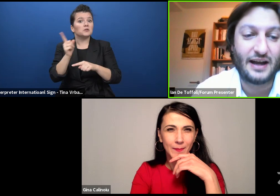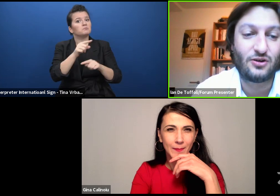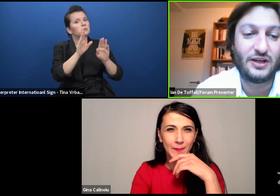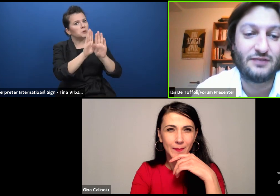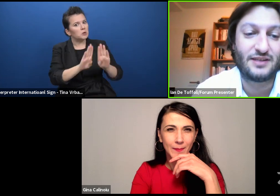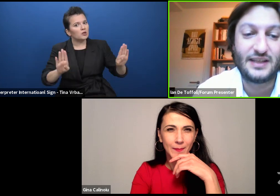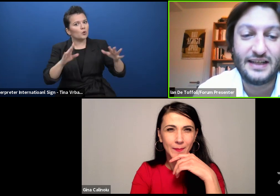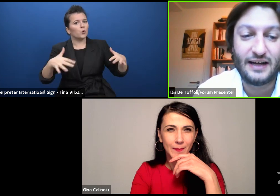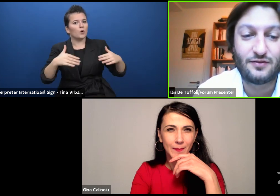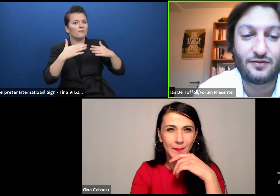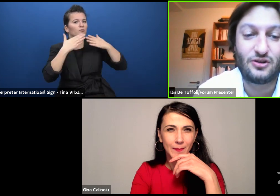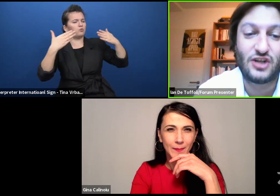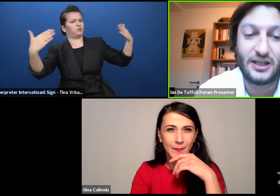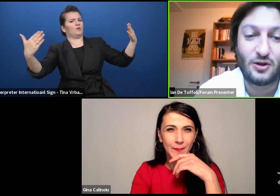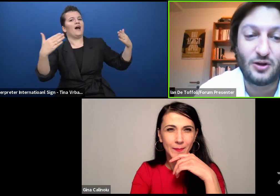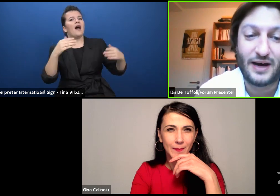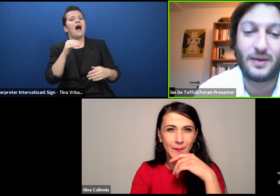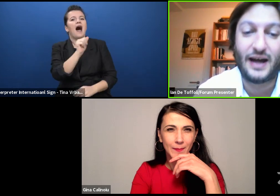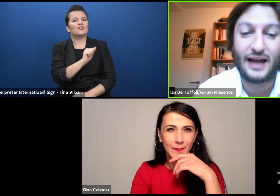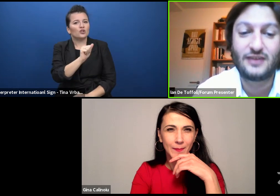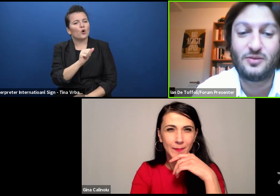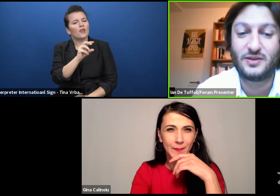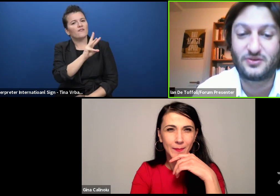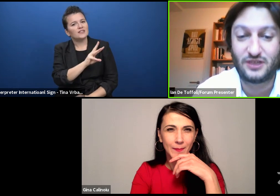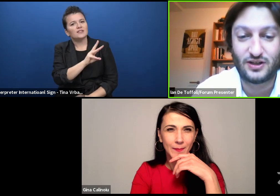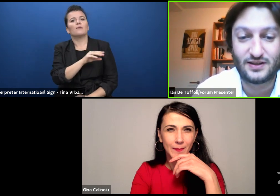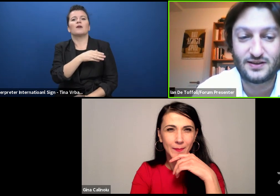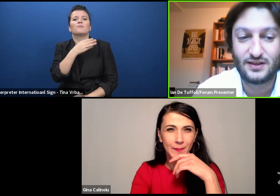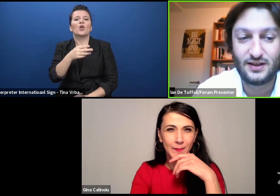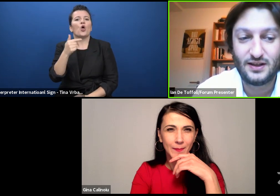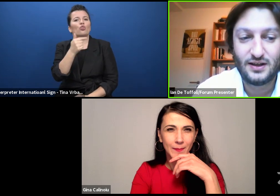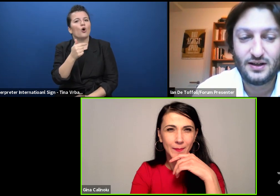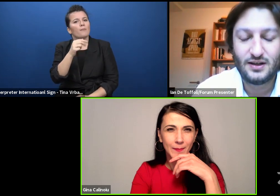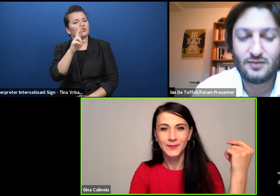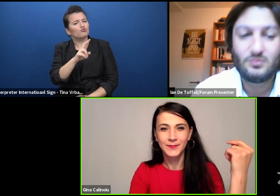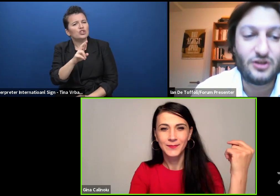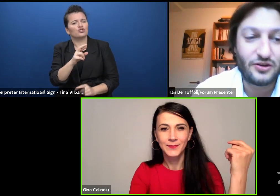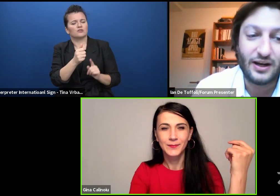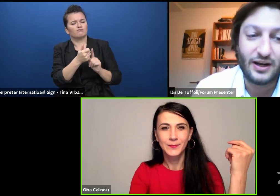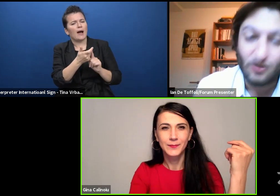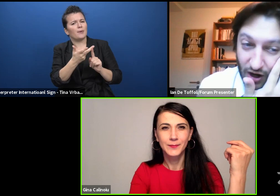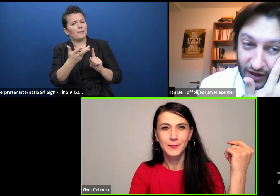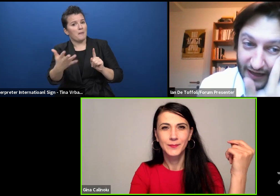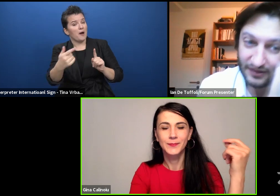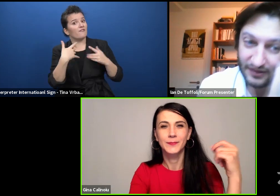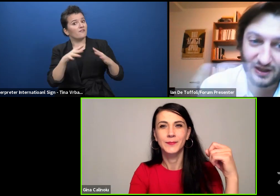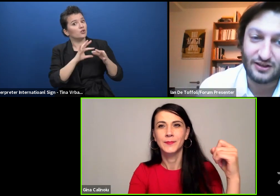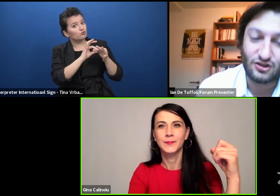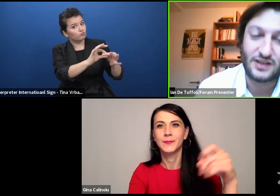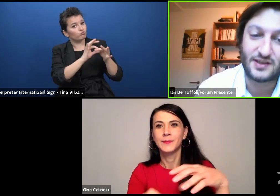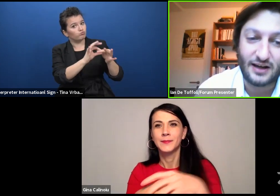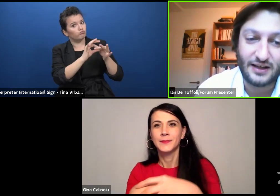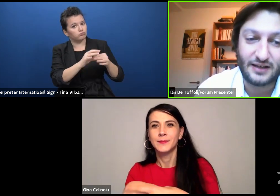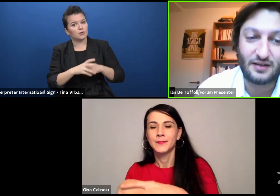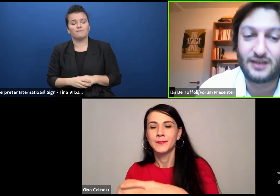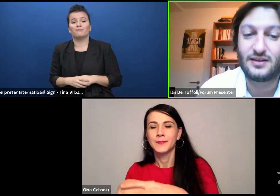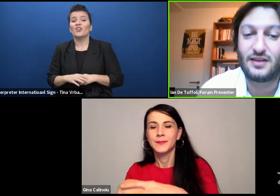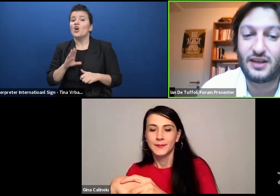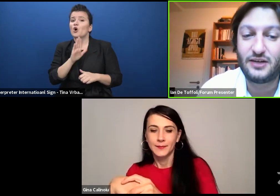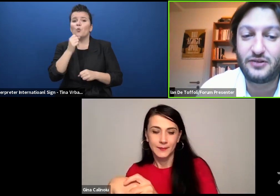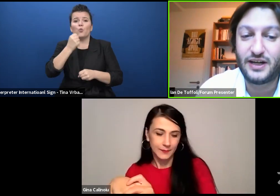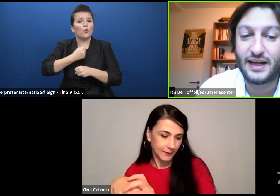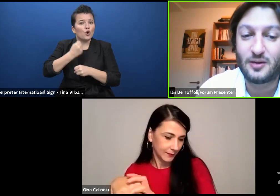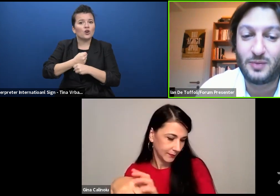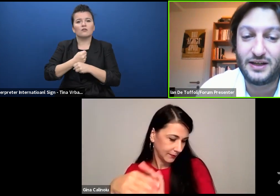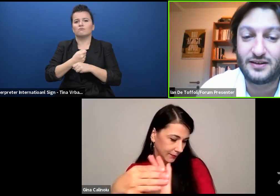Anatolij Vasiljev, Eugenio Barba and Thomas Richards. During her work at the theatre, she studied theatre